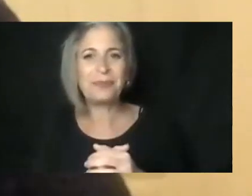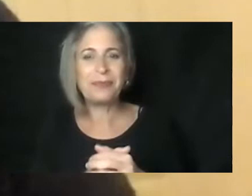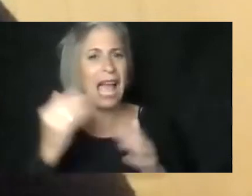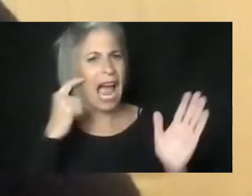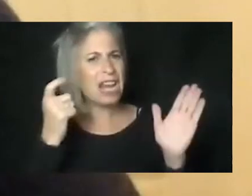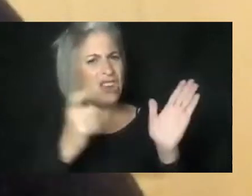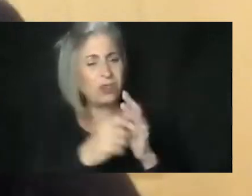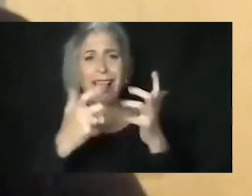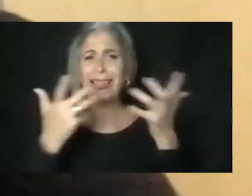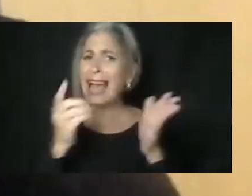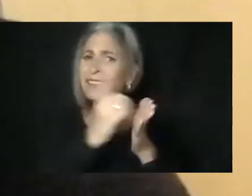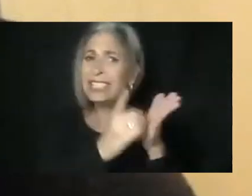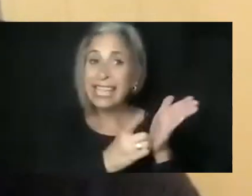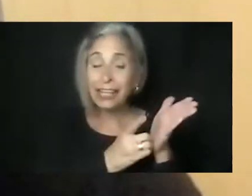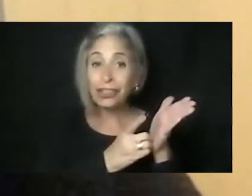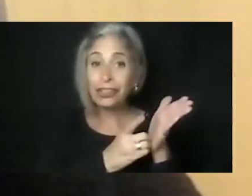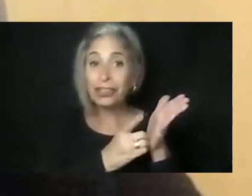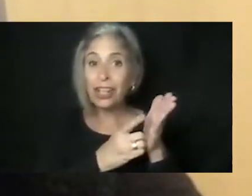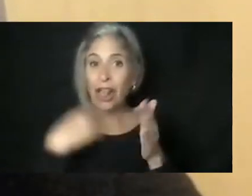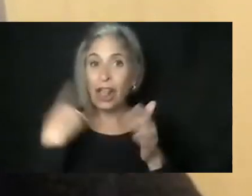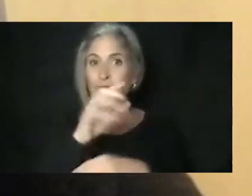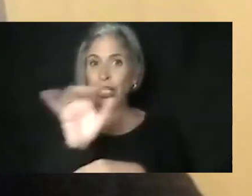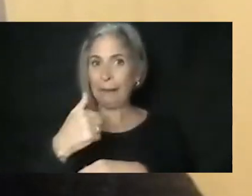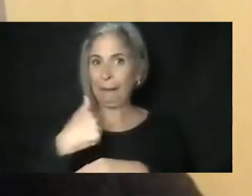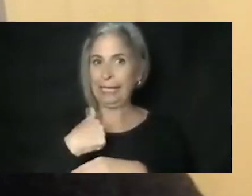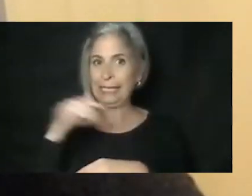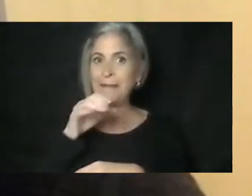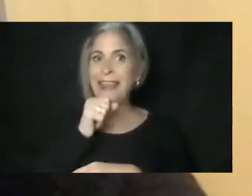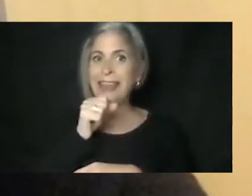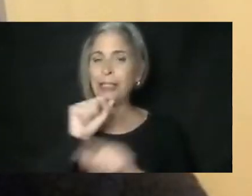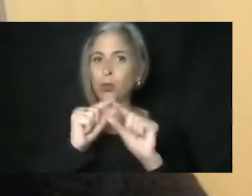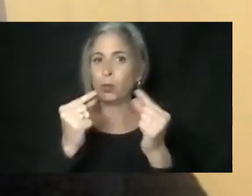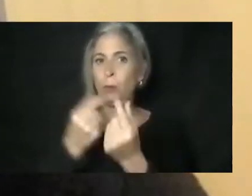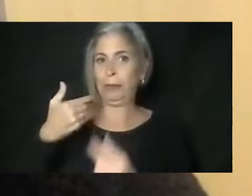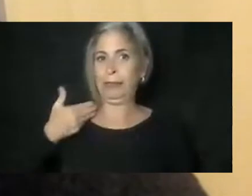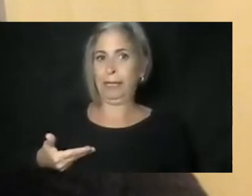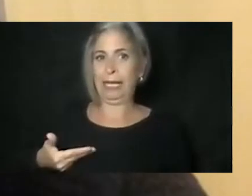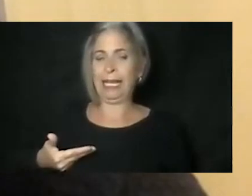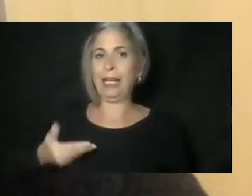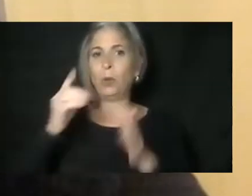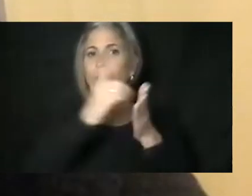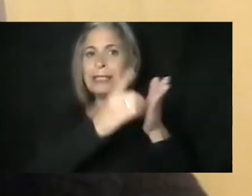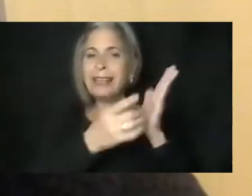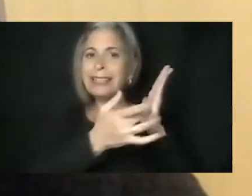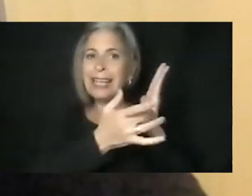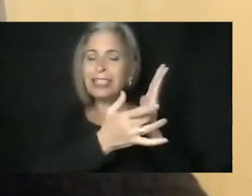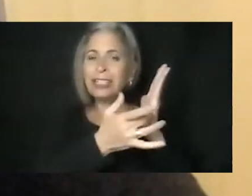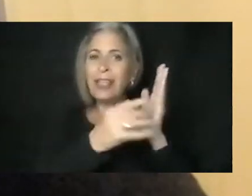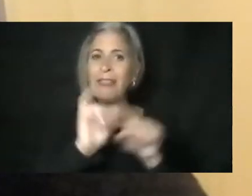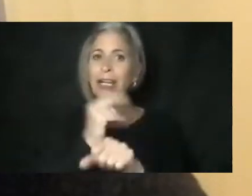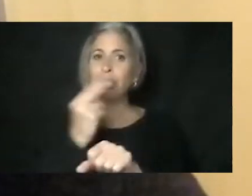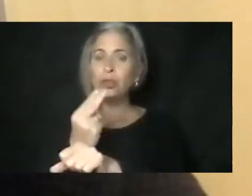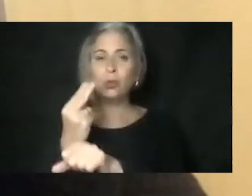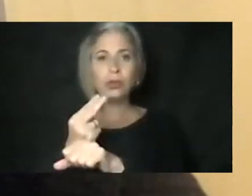of designers probably look like me, are in the same age group as me, and we're designing technologies that are used by a